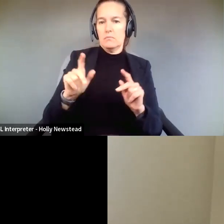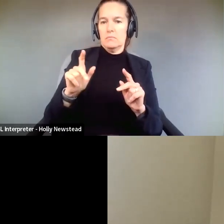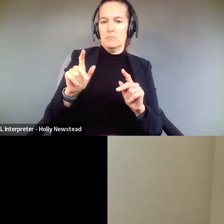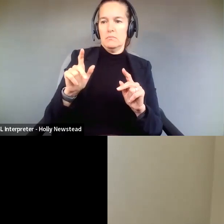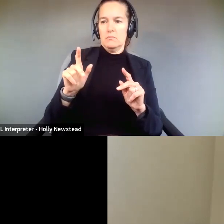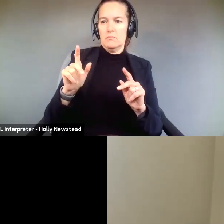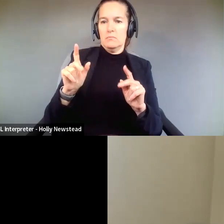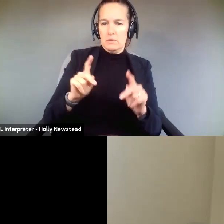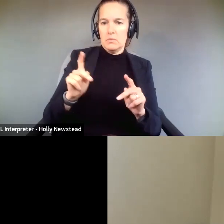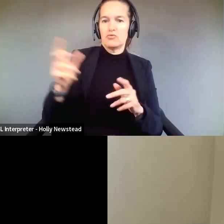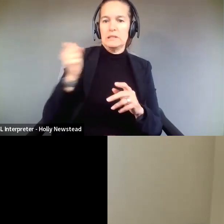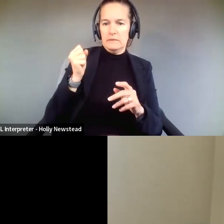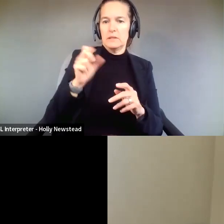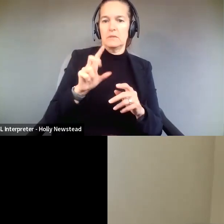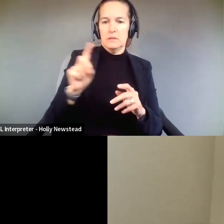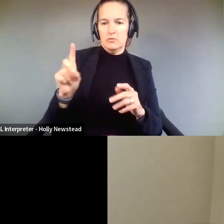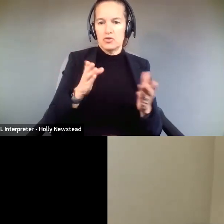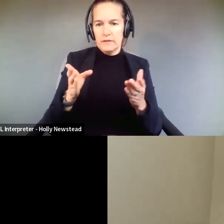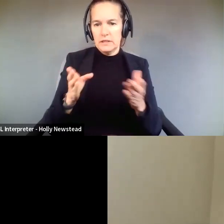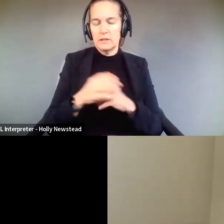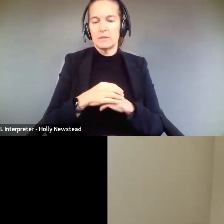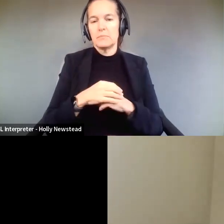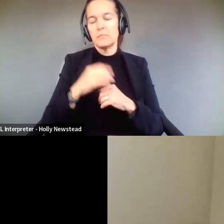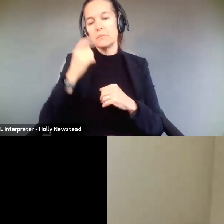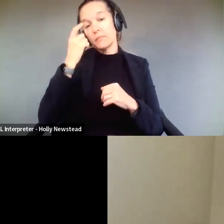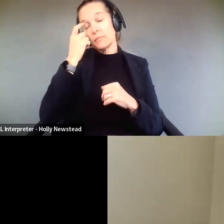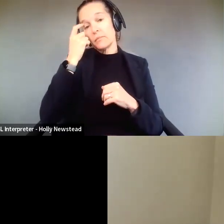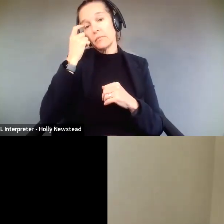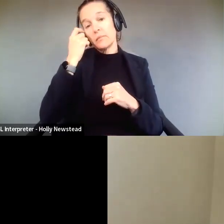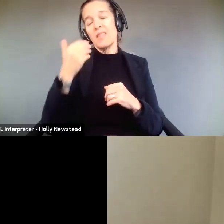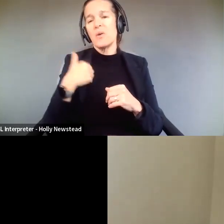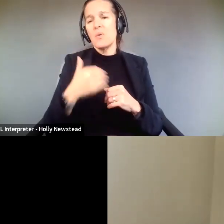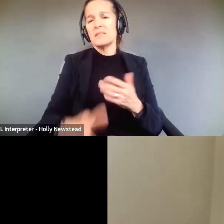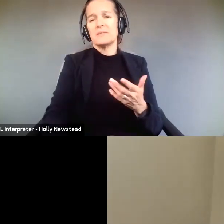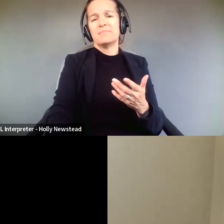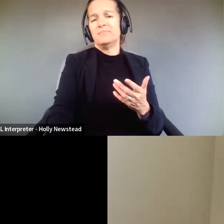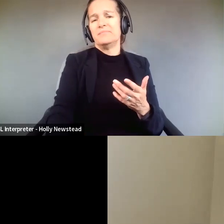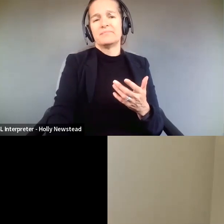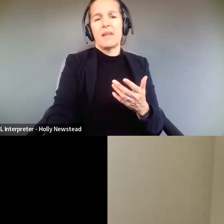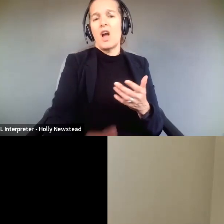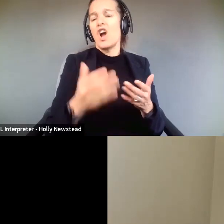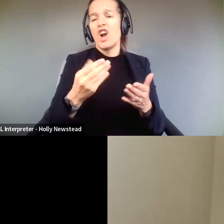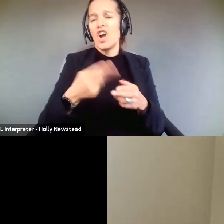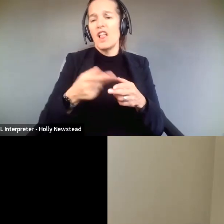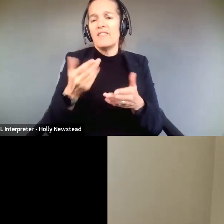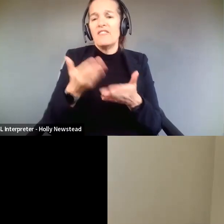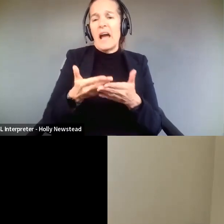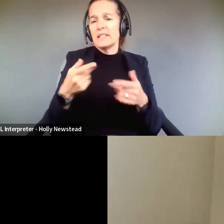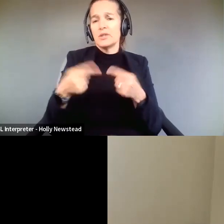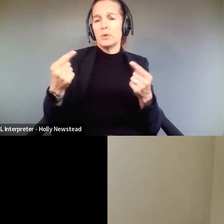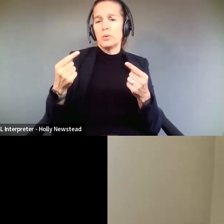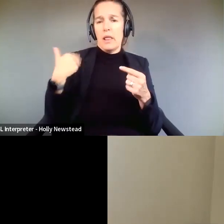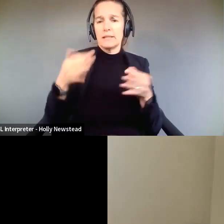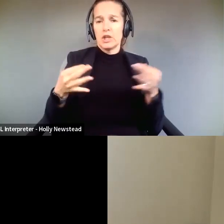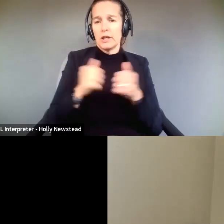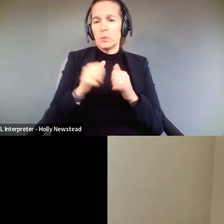developmental disability services. There was I'll call it fact dispute in our last hearing with the state director.